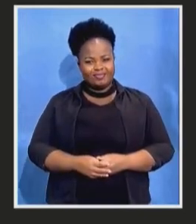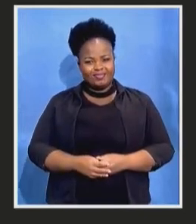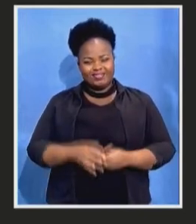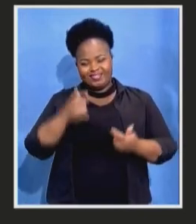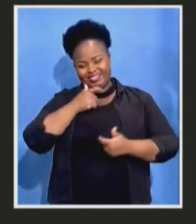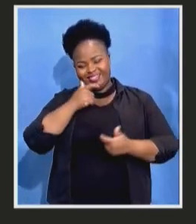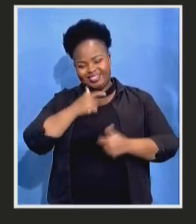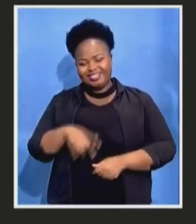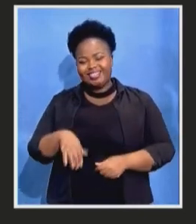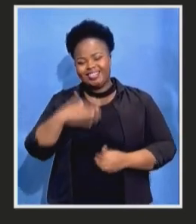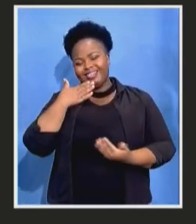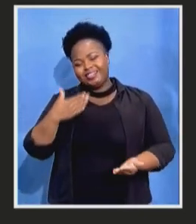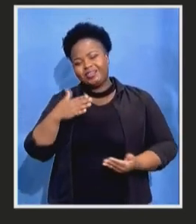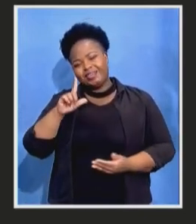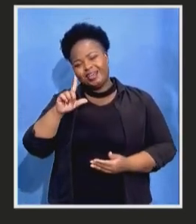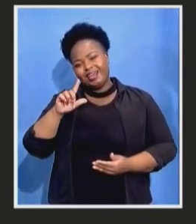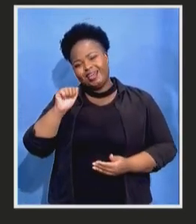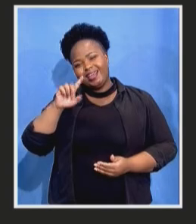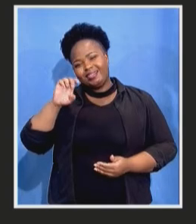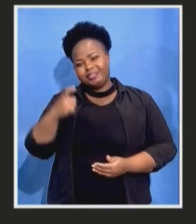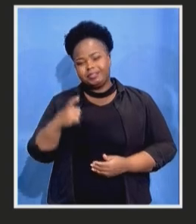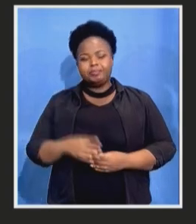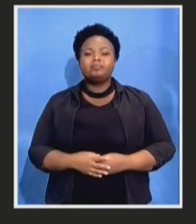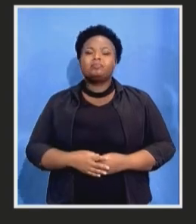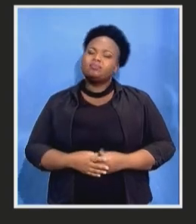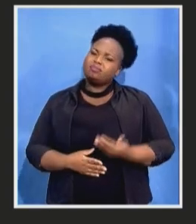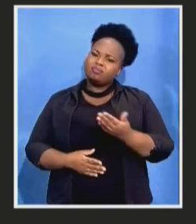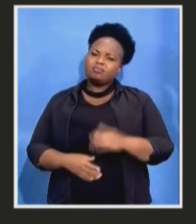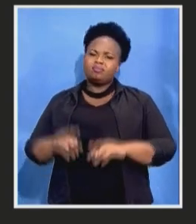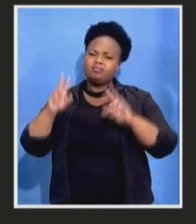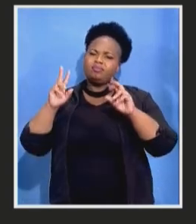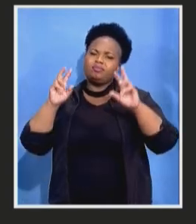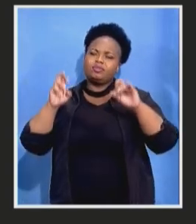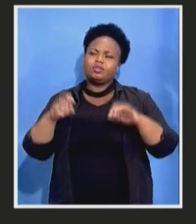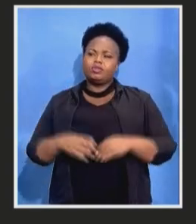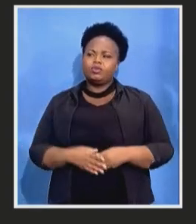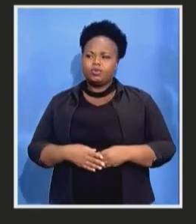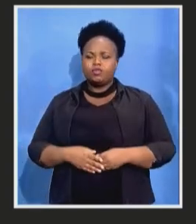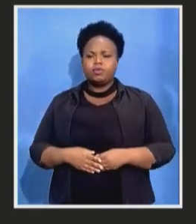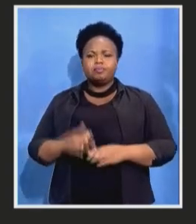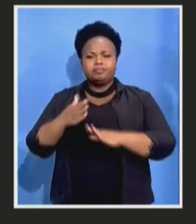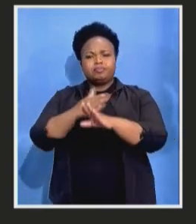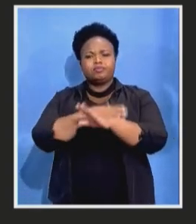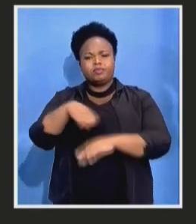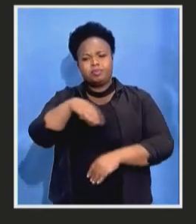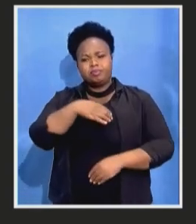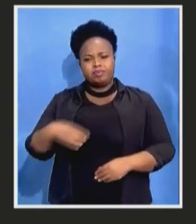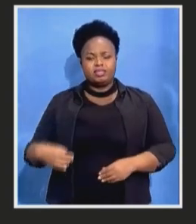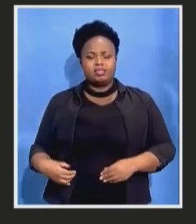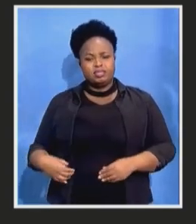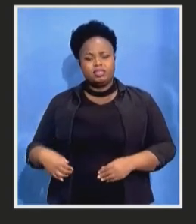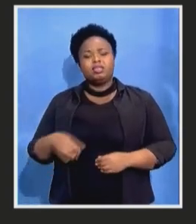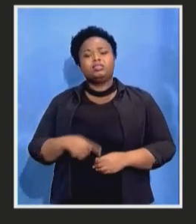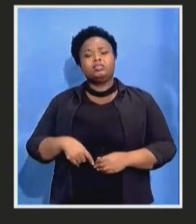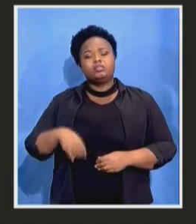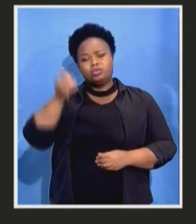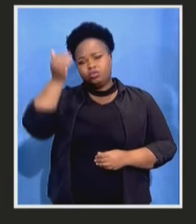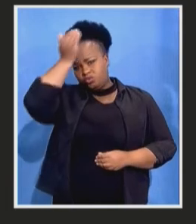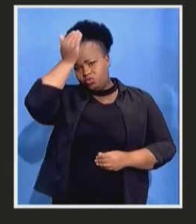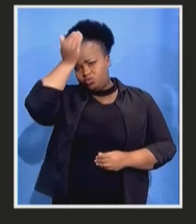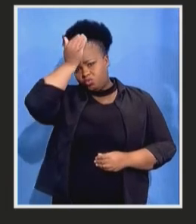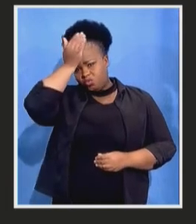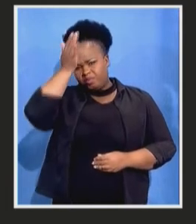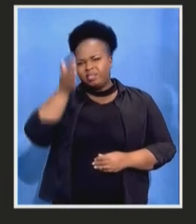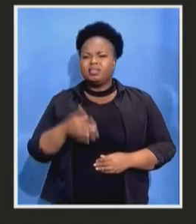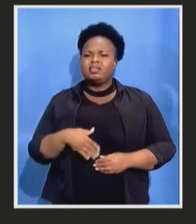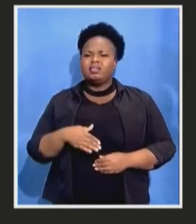Yes. On the issue of the former president Jacob Zuma, he's written a letter to the